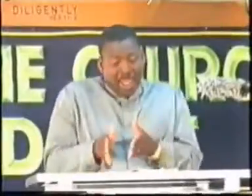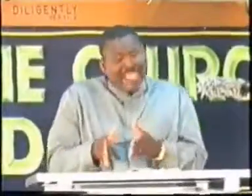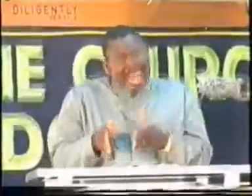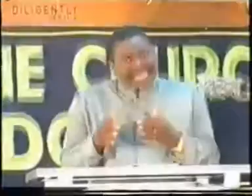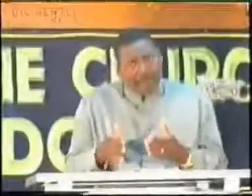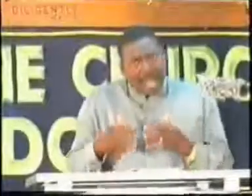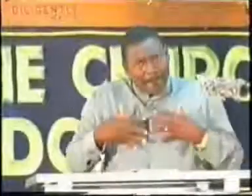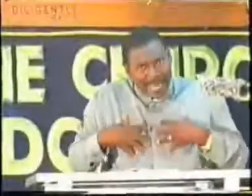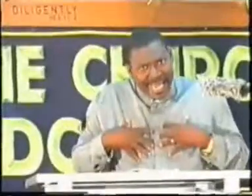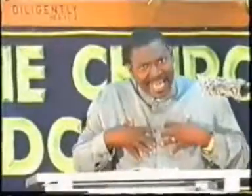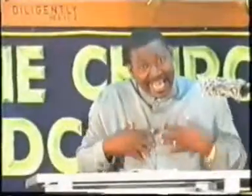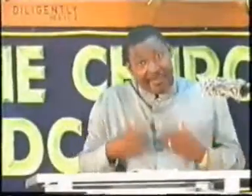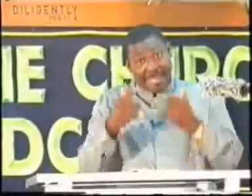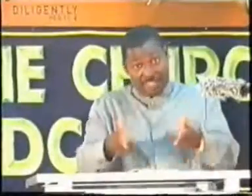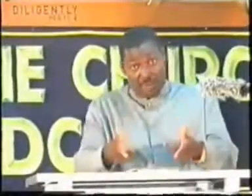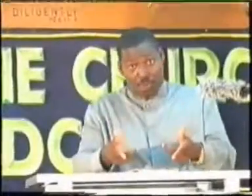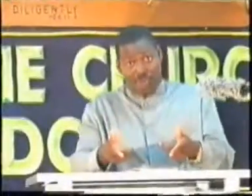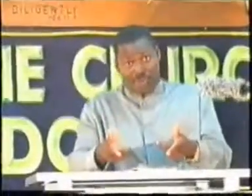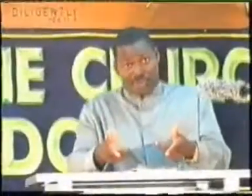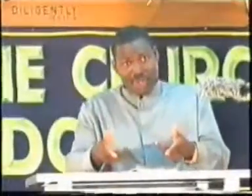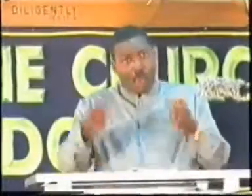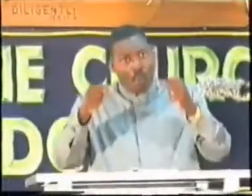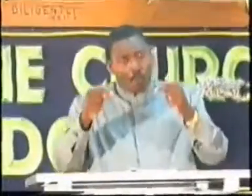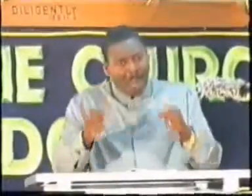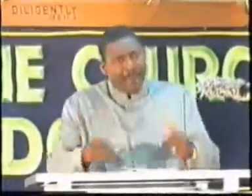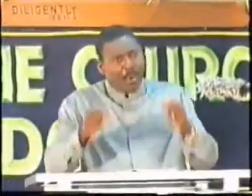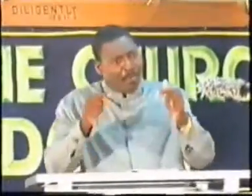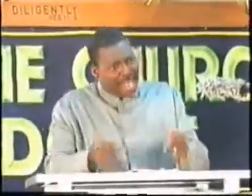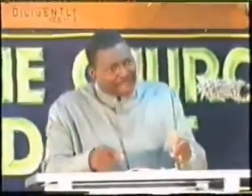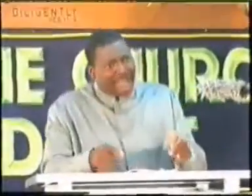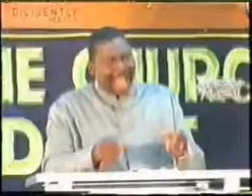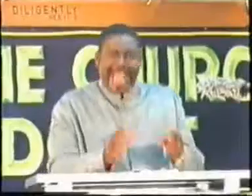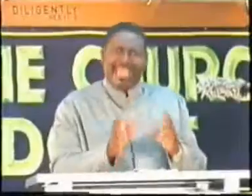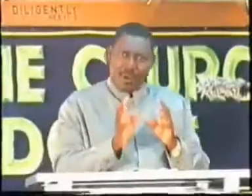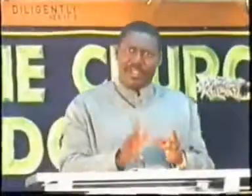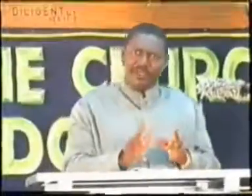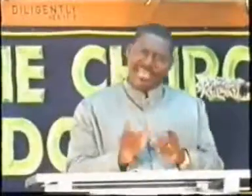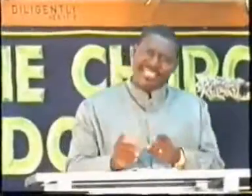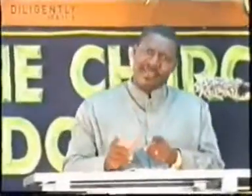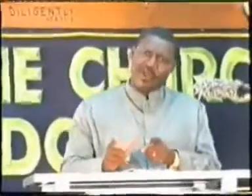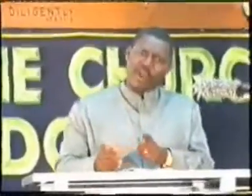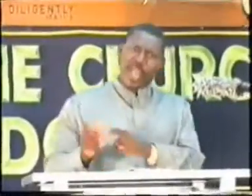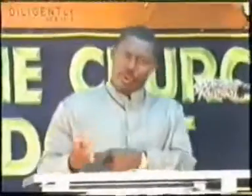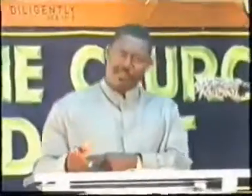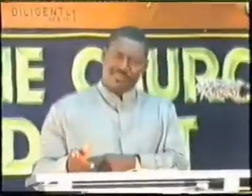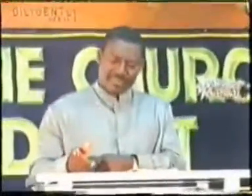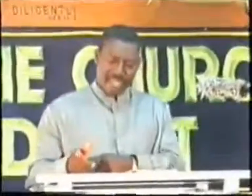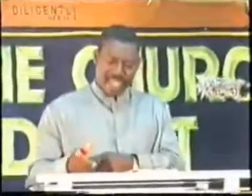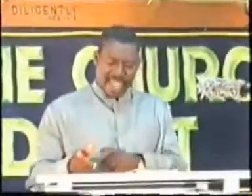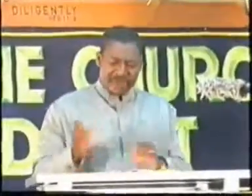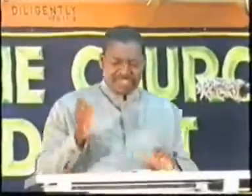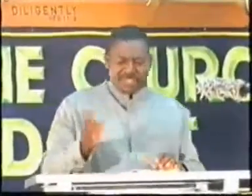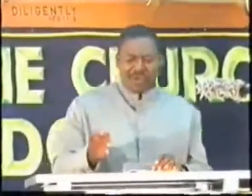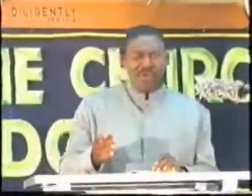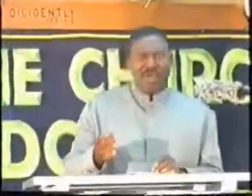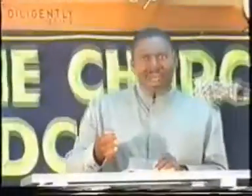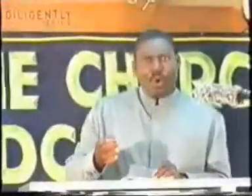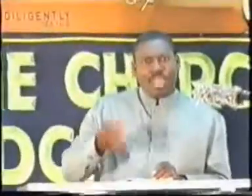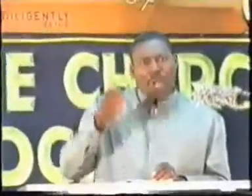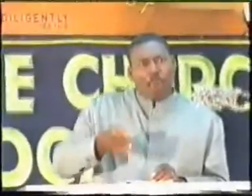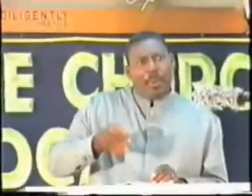whole. When ya someone, me, and I make a wall. Bible biara ɛda wɔ anim no saa sɛ me no ɛwom ɛno nti